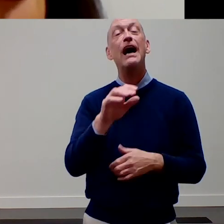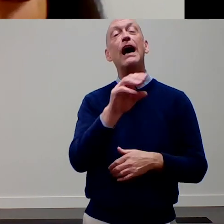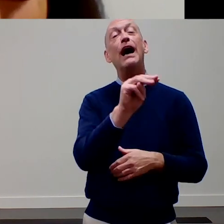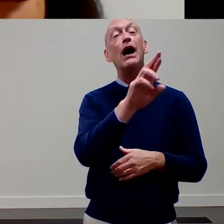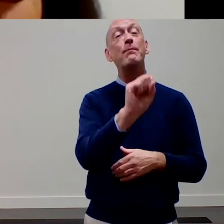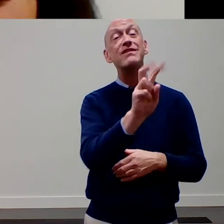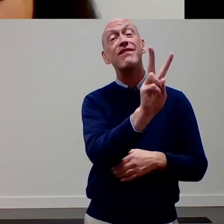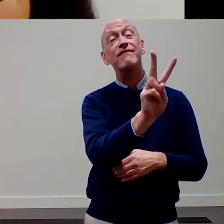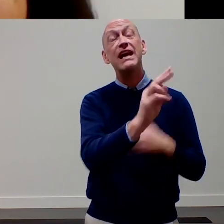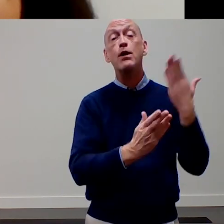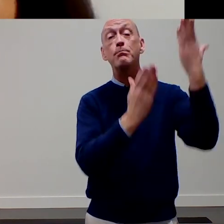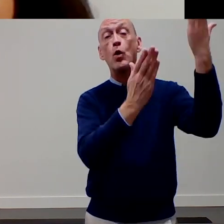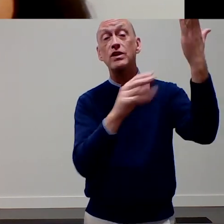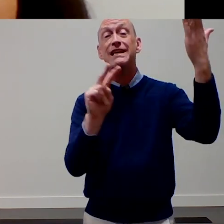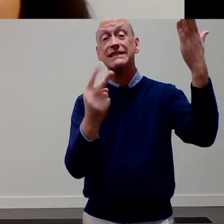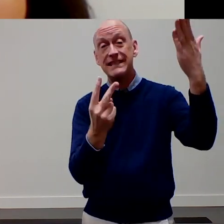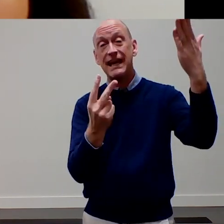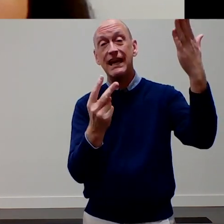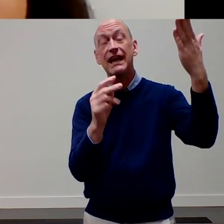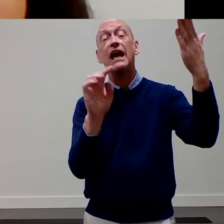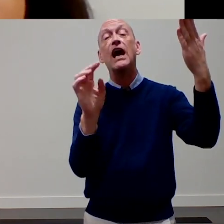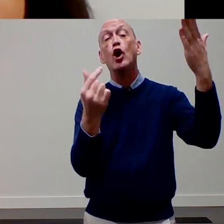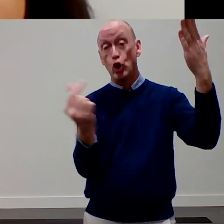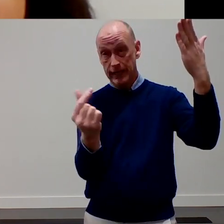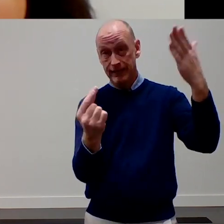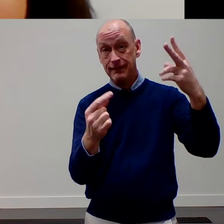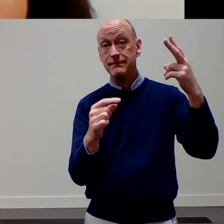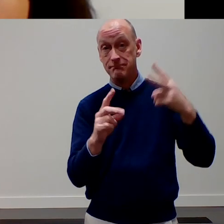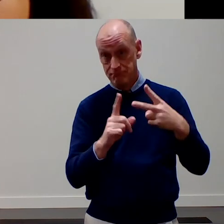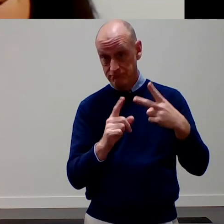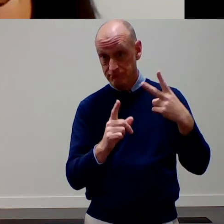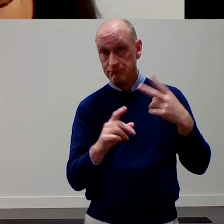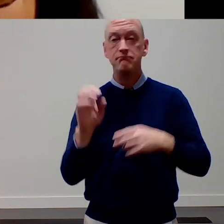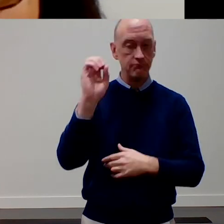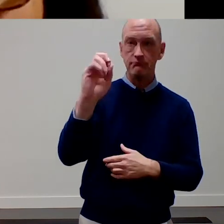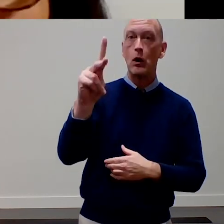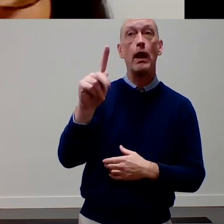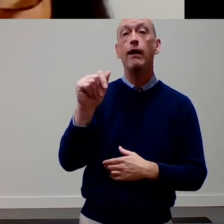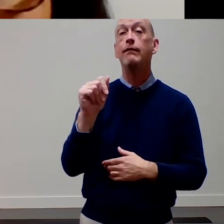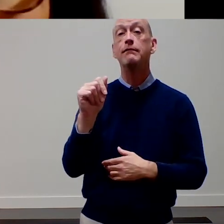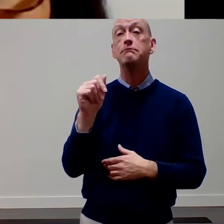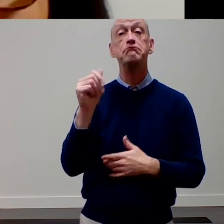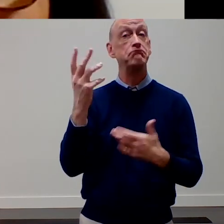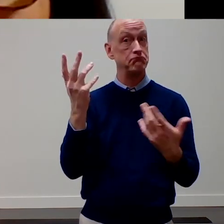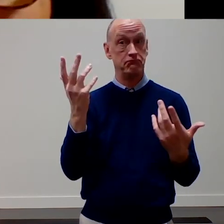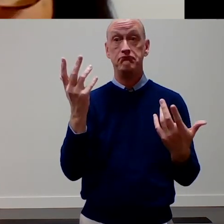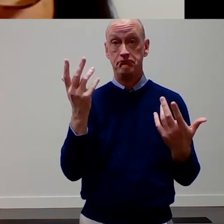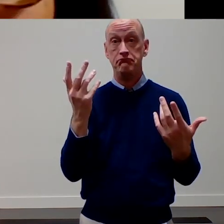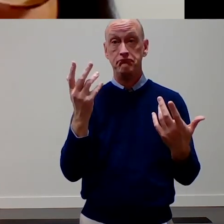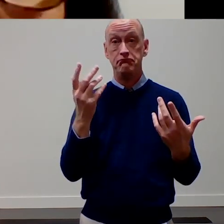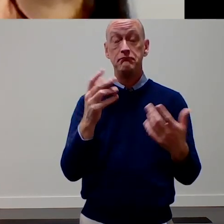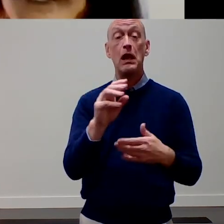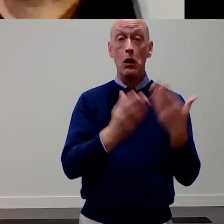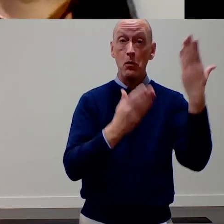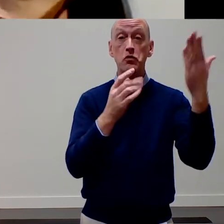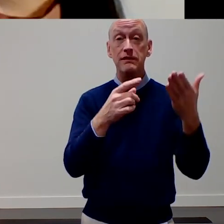there. If you're going to the OSBA conference at all, there is a spotlight session where we're talking about it. If you